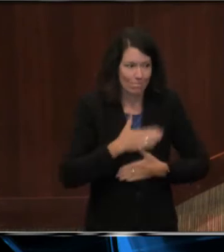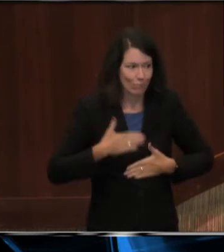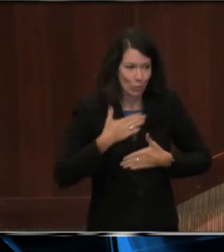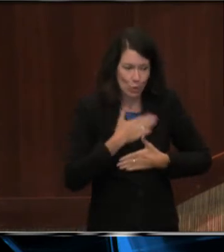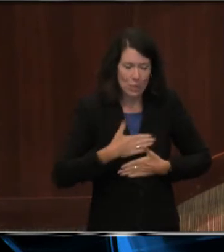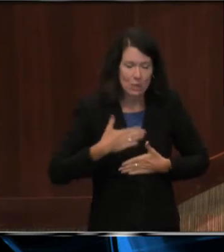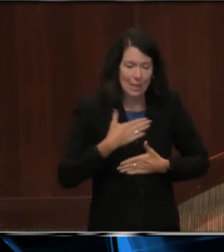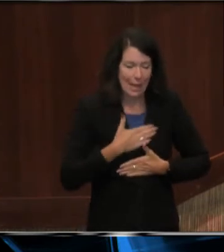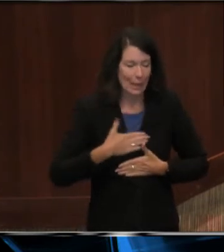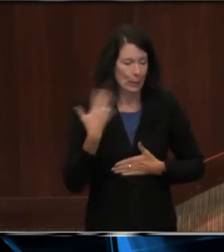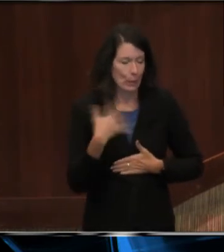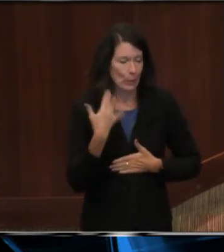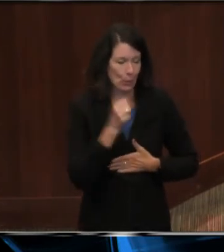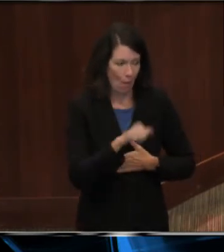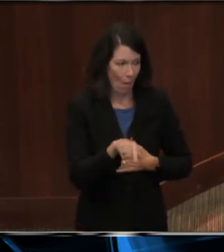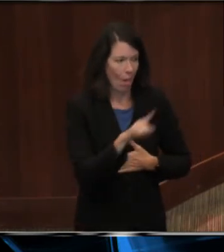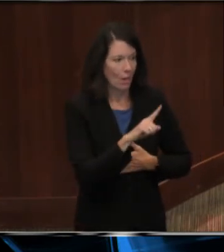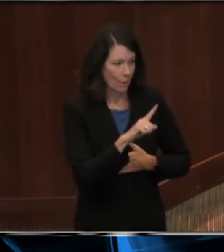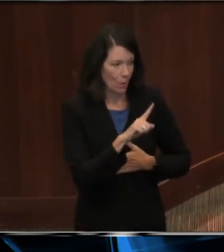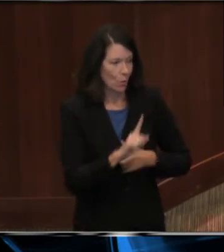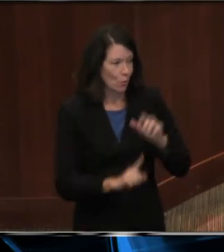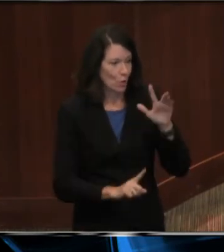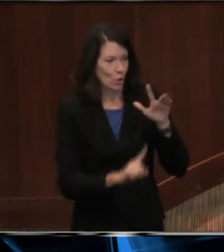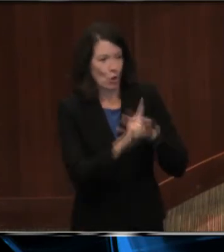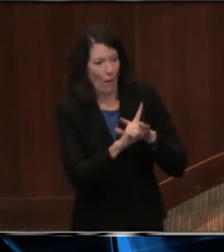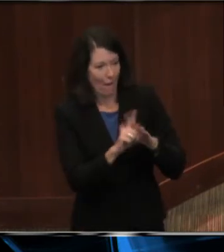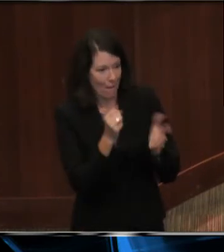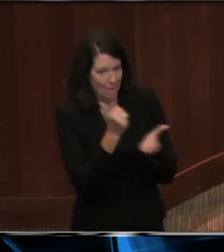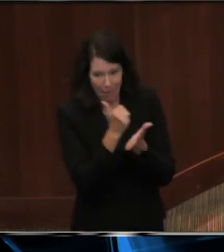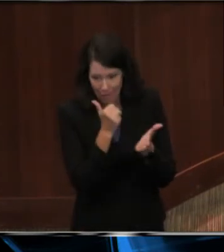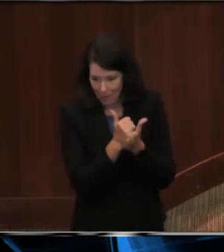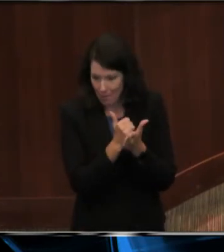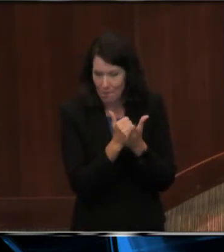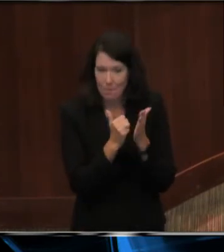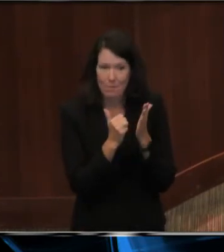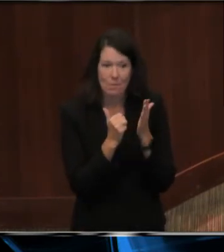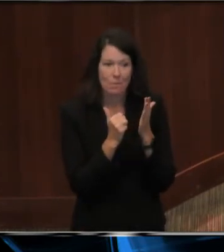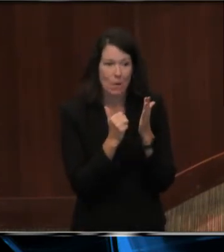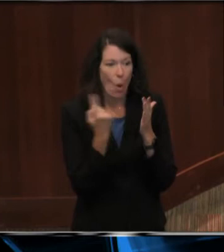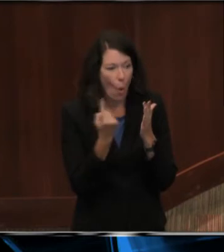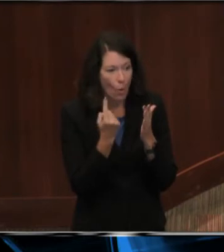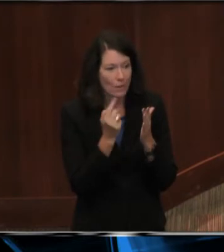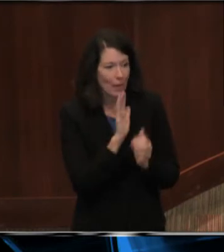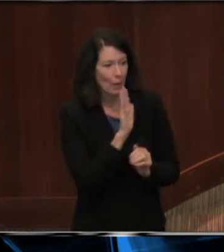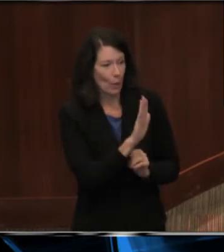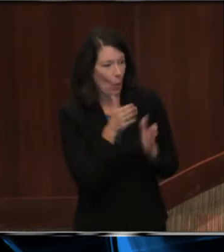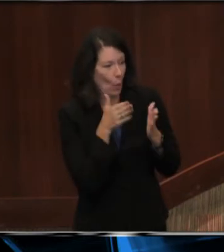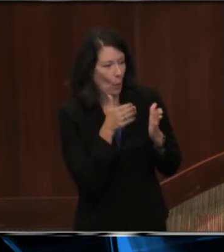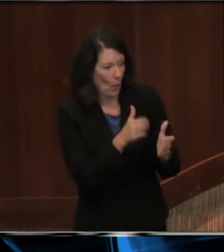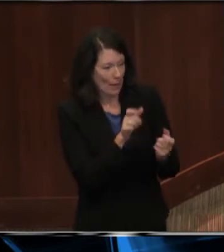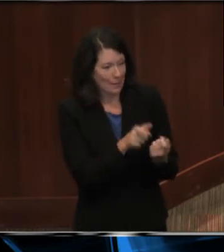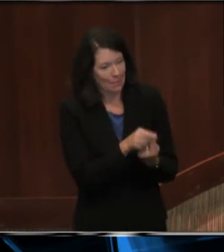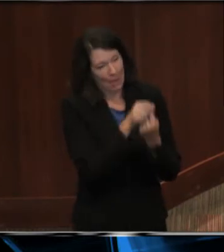the bottom of my heart you all answering the call in a way that only you can do. So thank you.